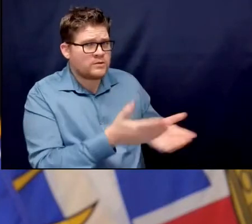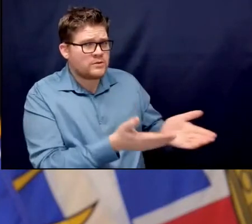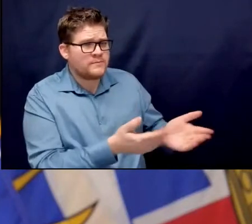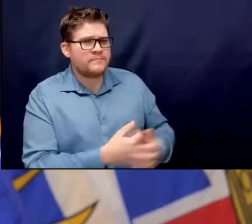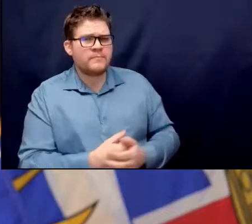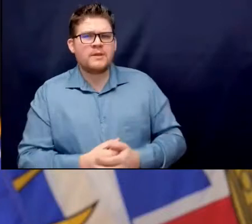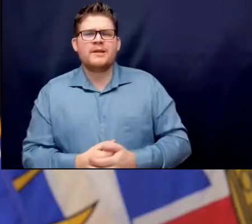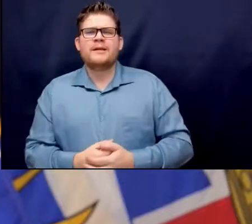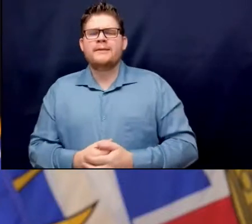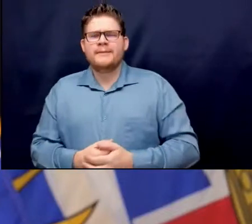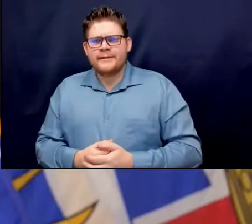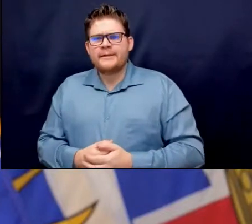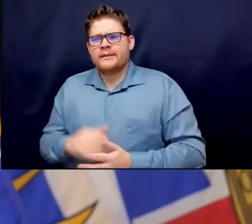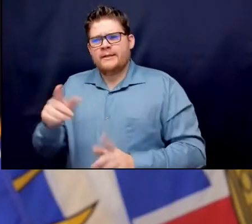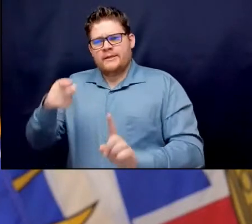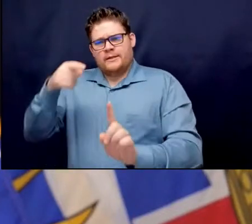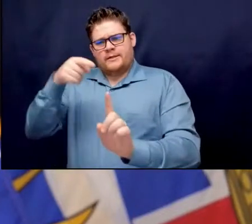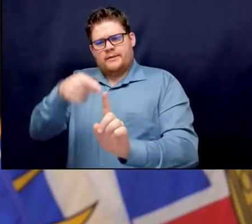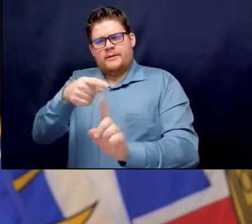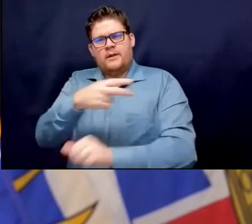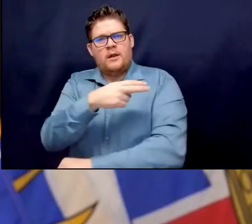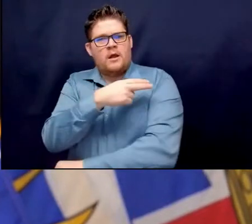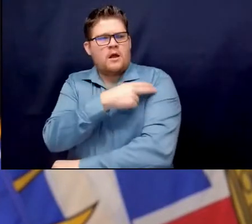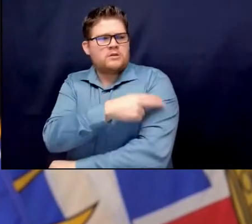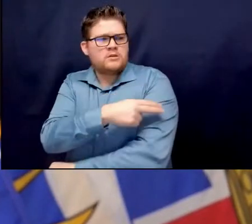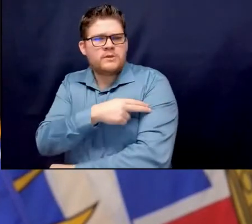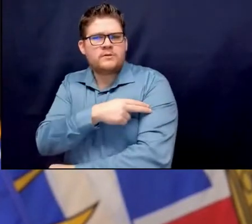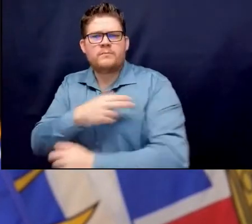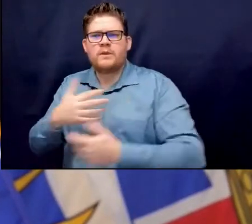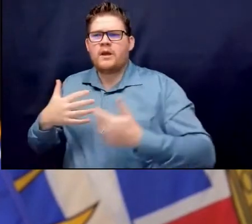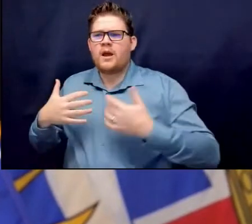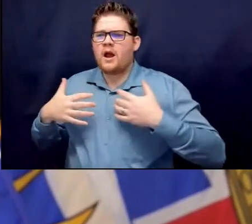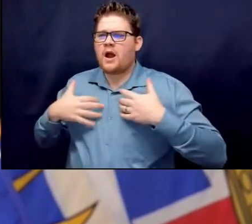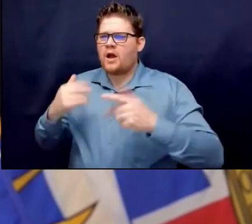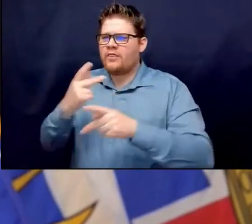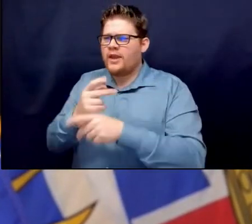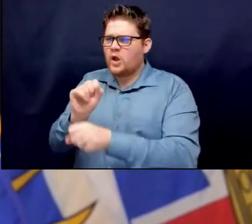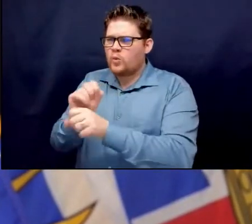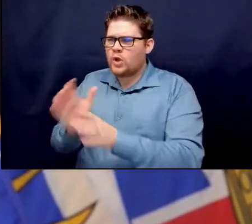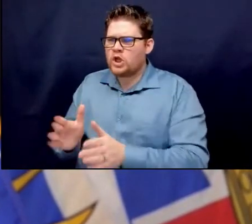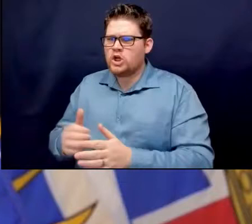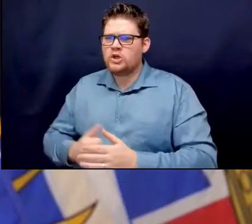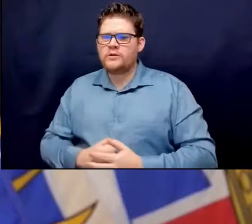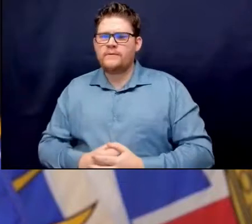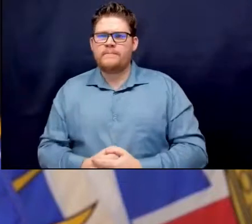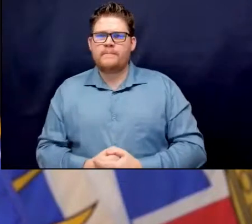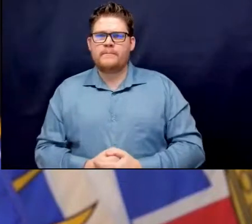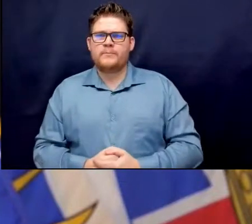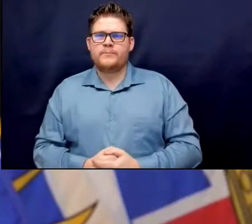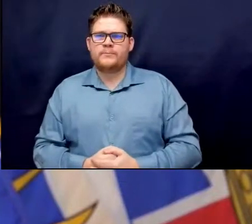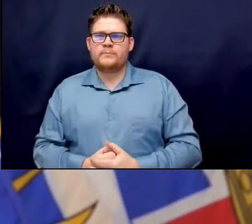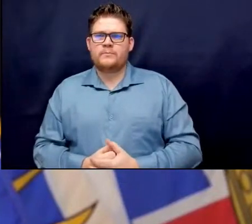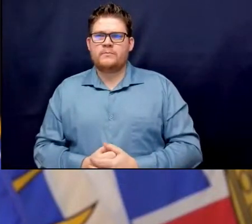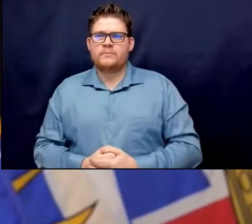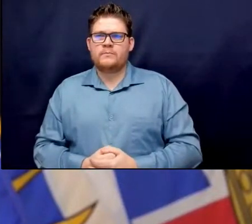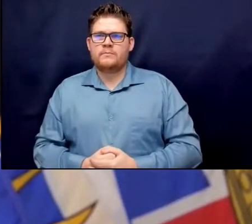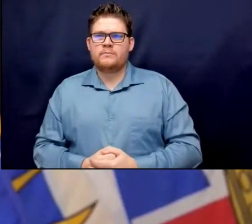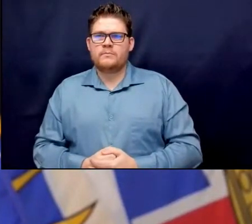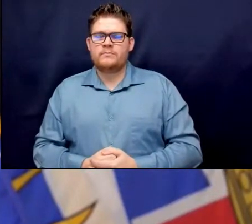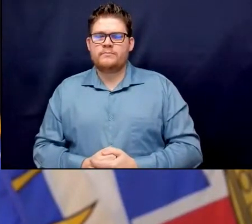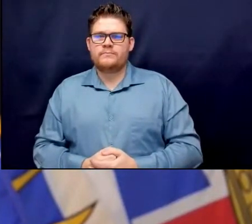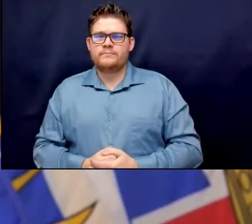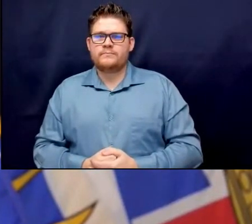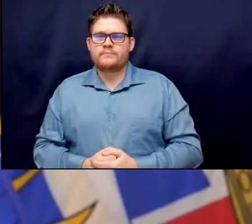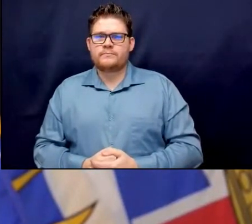on the hospitalizations and the healthcare workers. Are we at a point where the number of staff